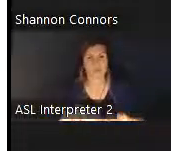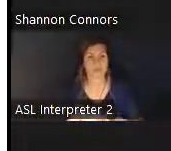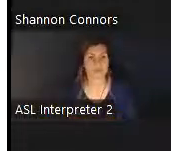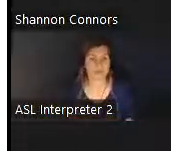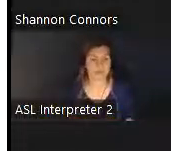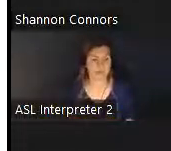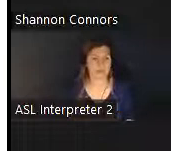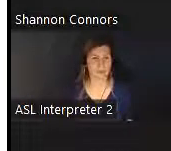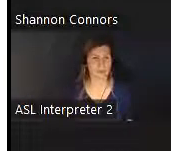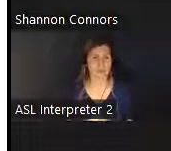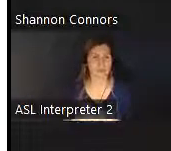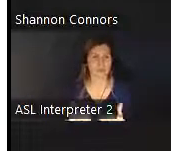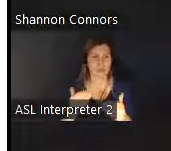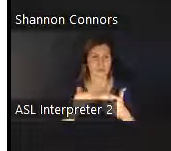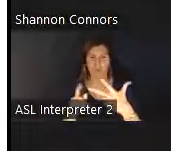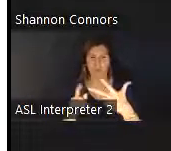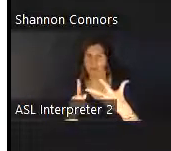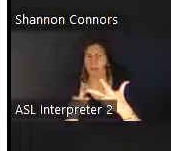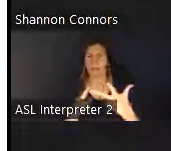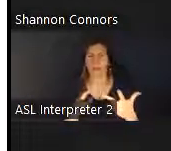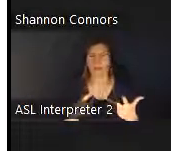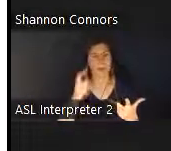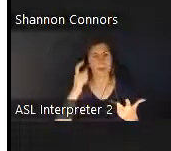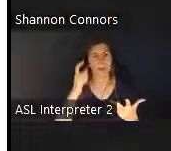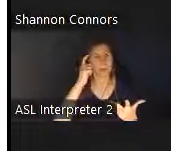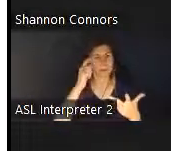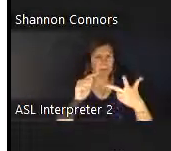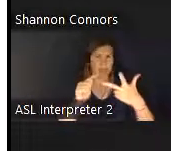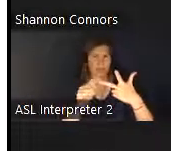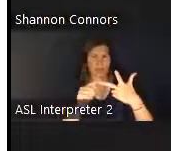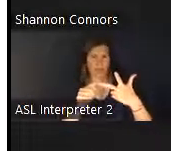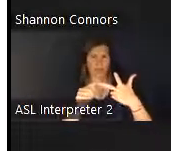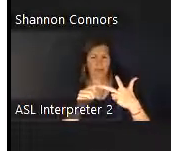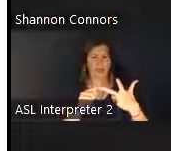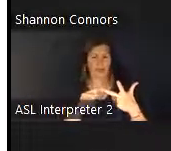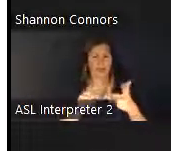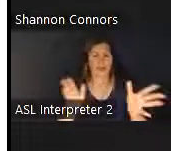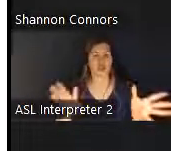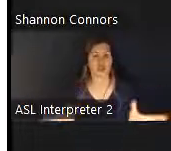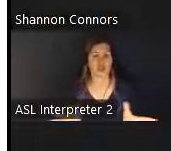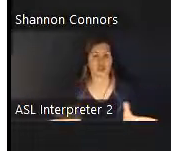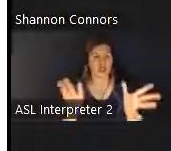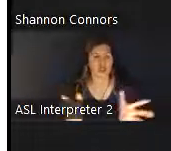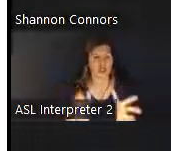And then more transition-minded ideas, intentionally encouraging a change,